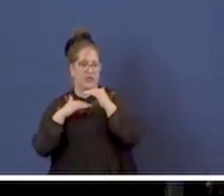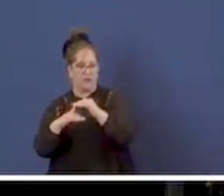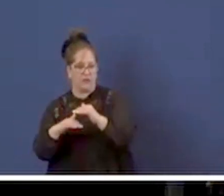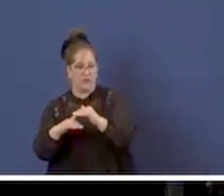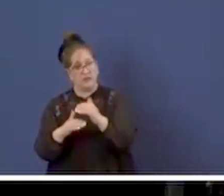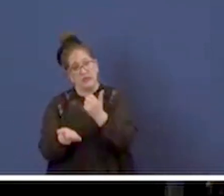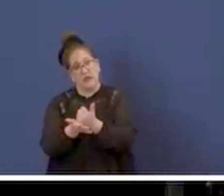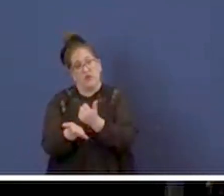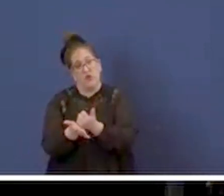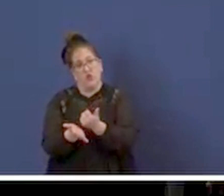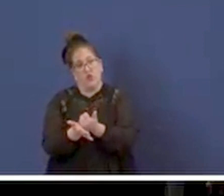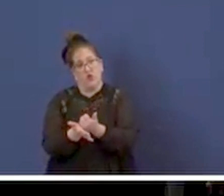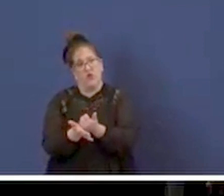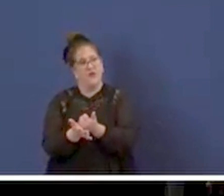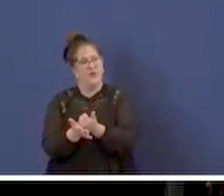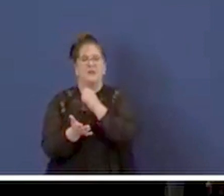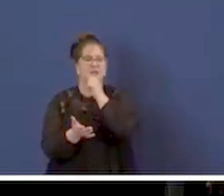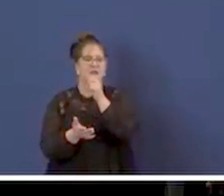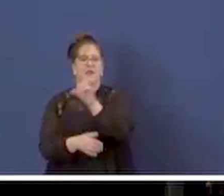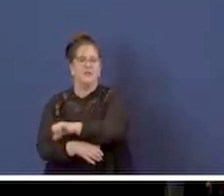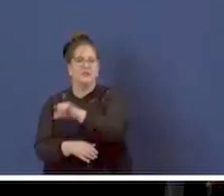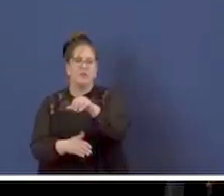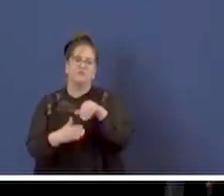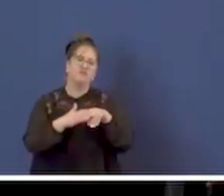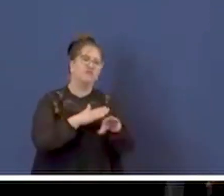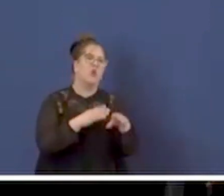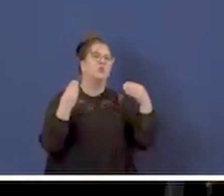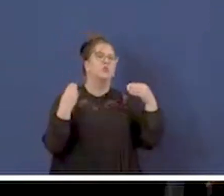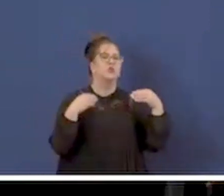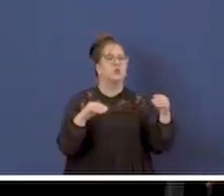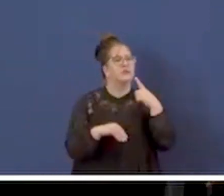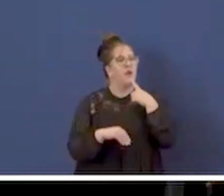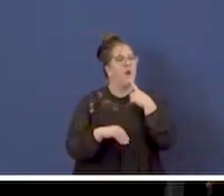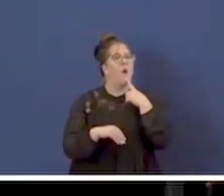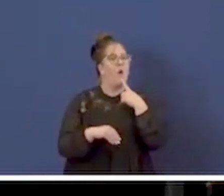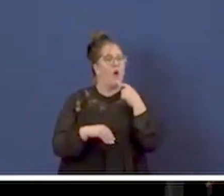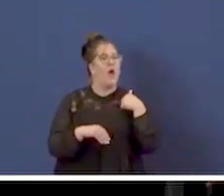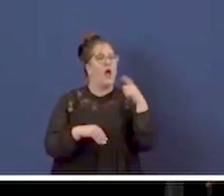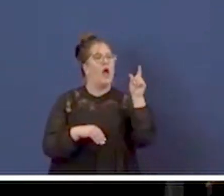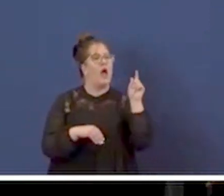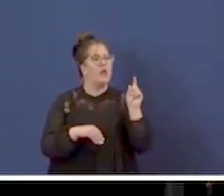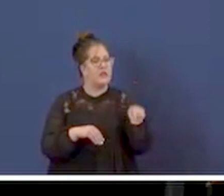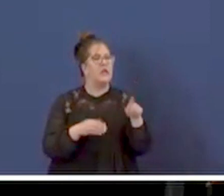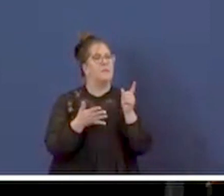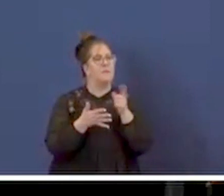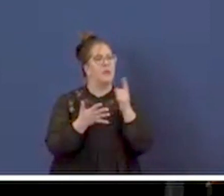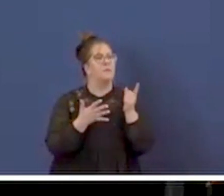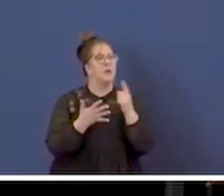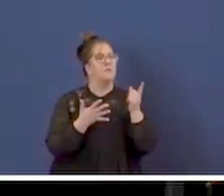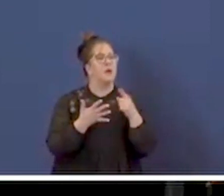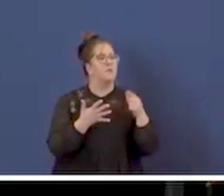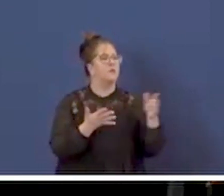very helpful. But it's not the same as being able to go to a store and say, these are the items that I feel I need to